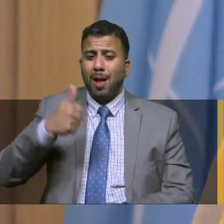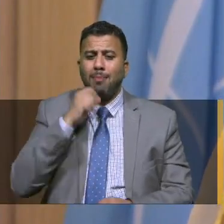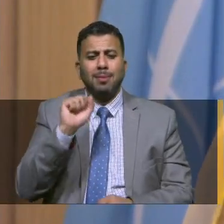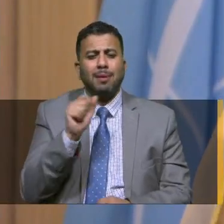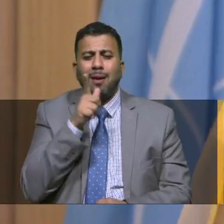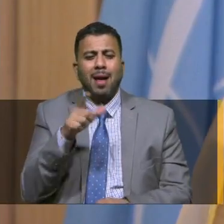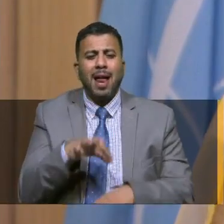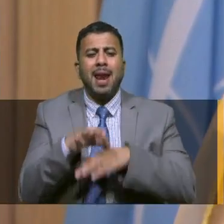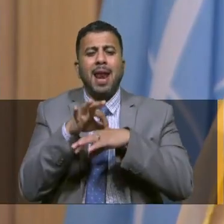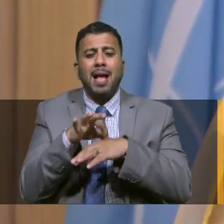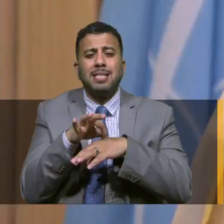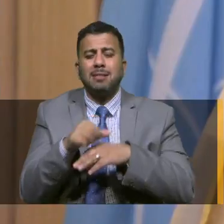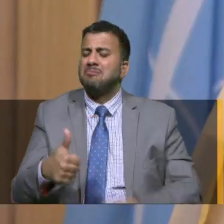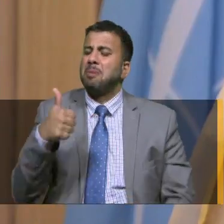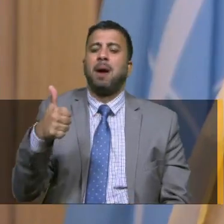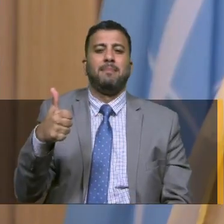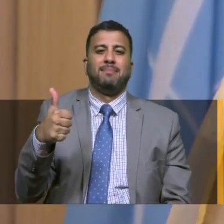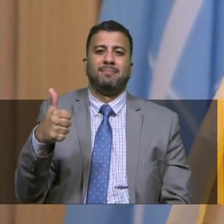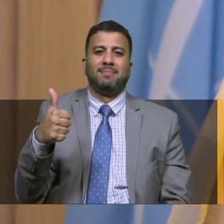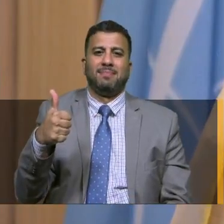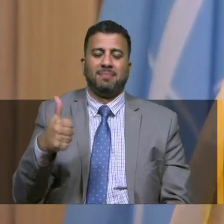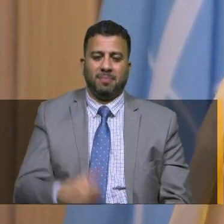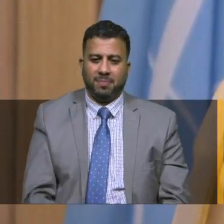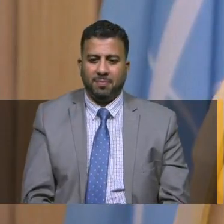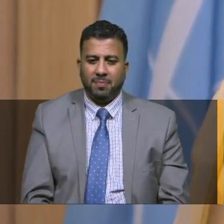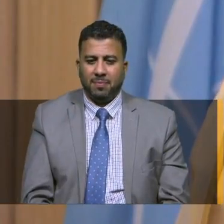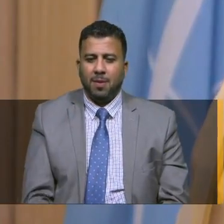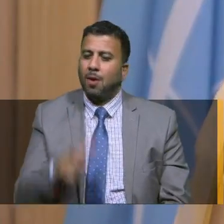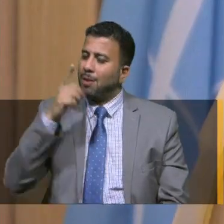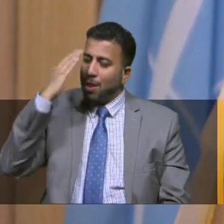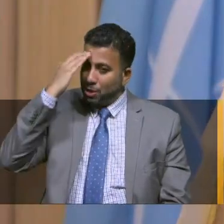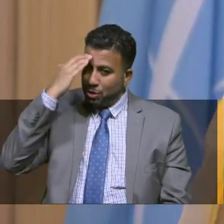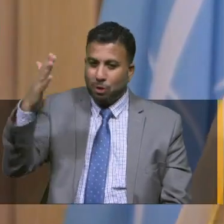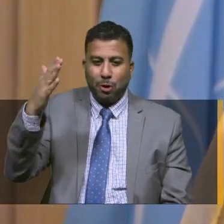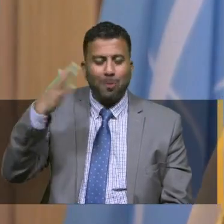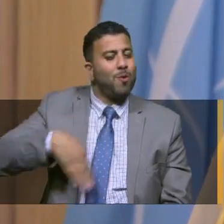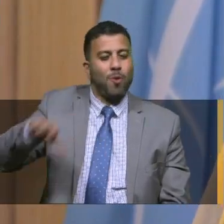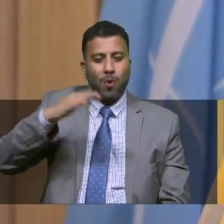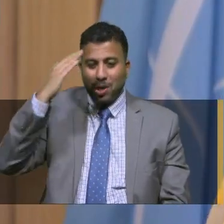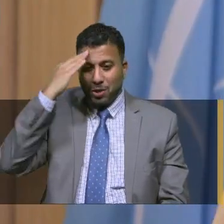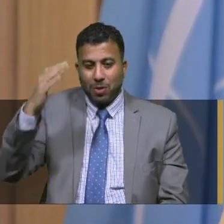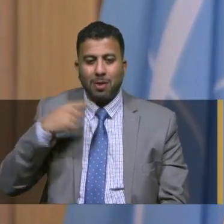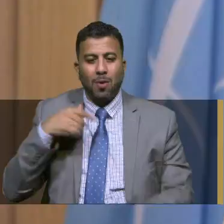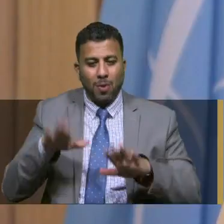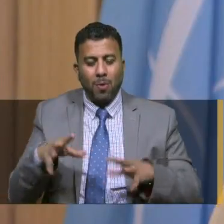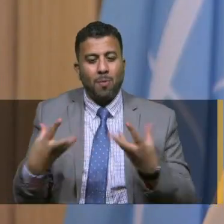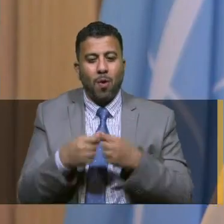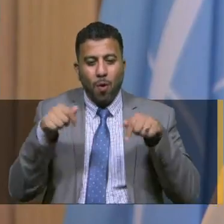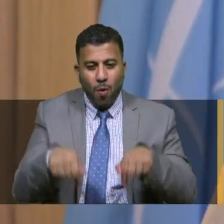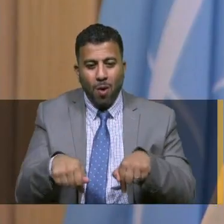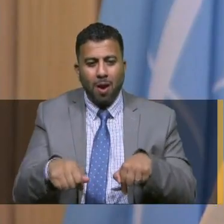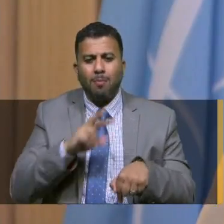always find good people. And I'm thanking you all coming from all the